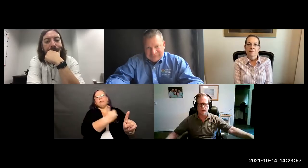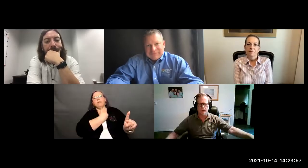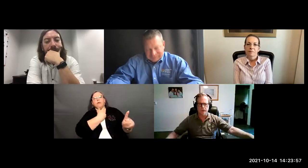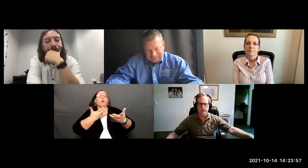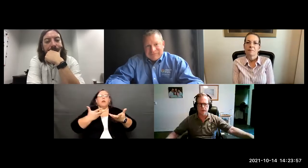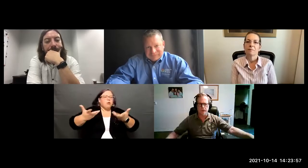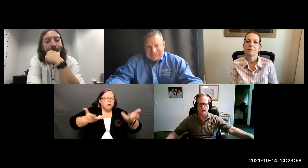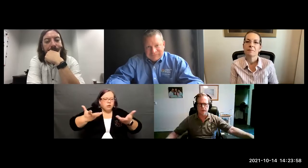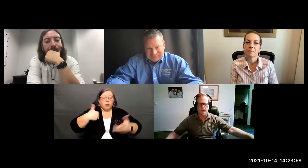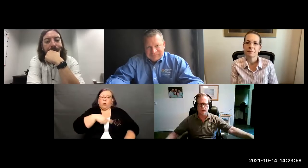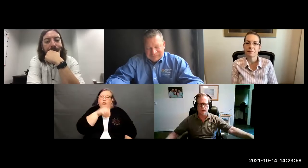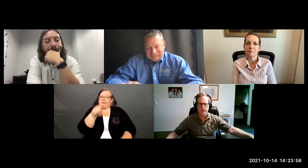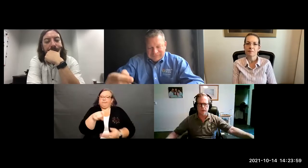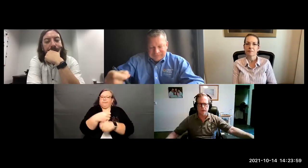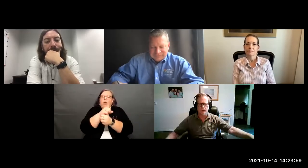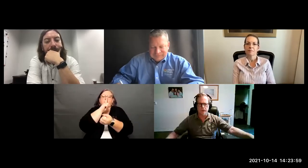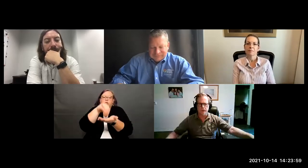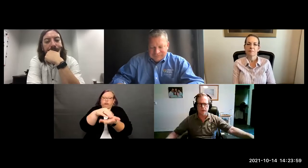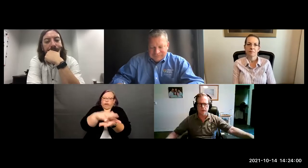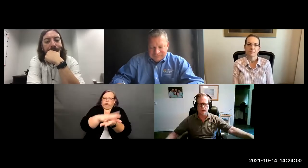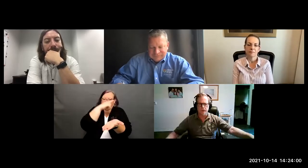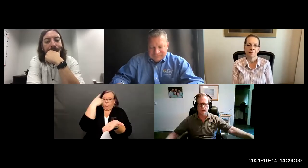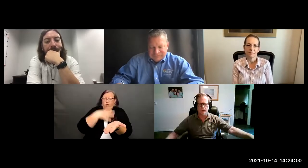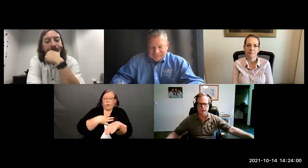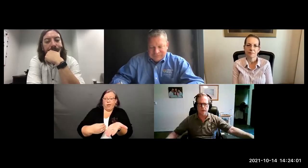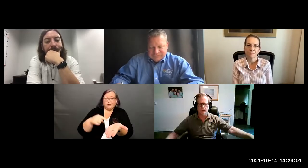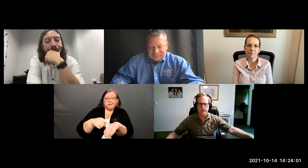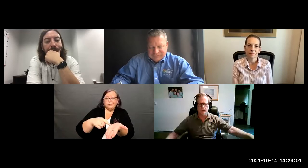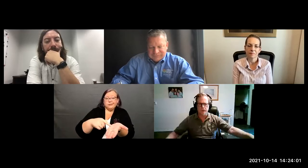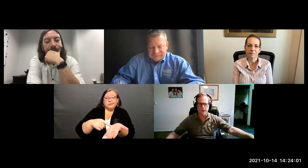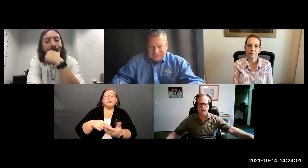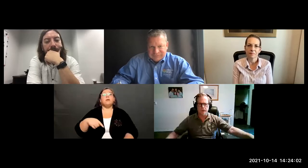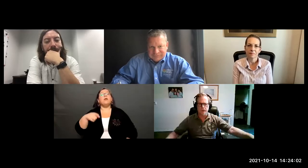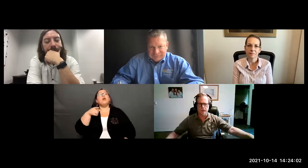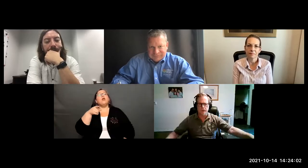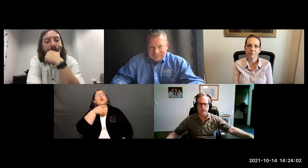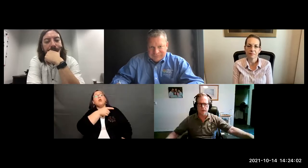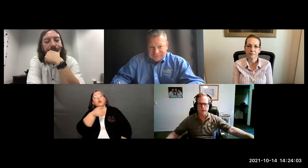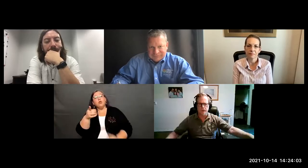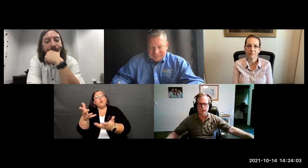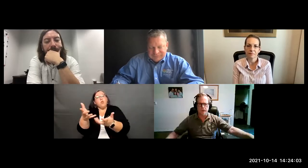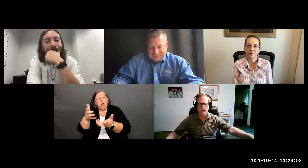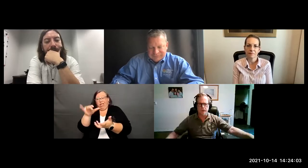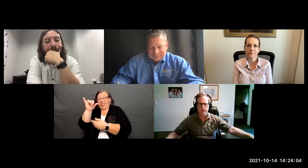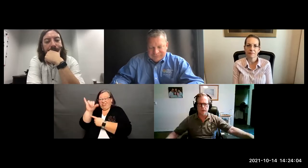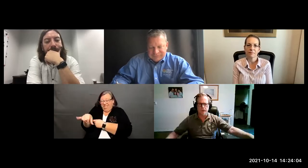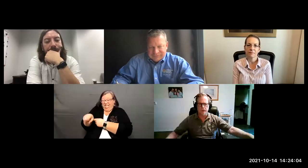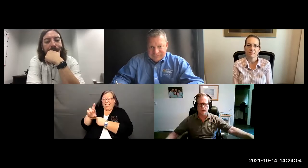do is have that repository maximize your ability to learn about your education programs.